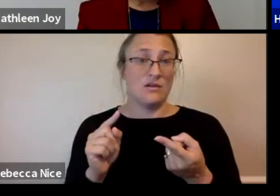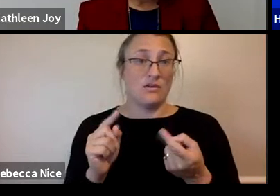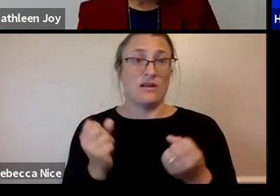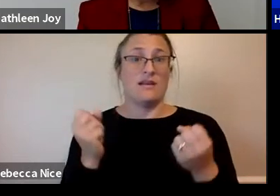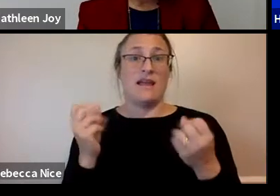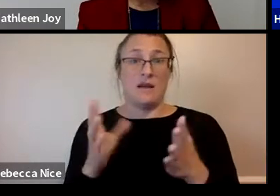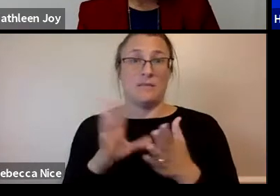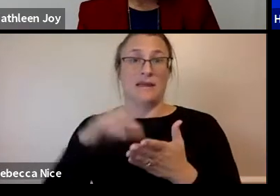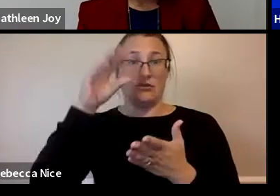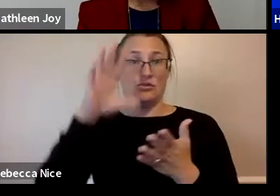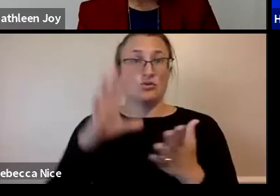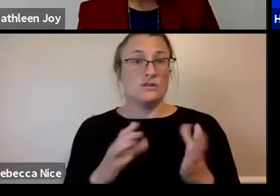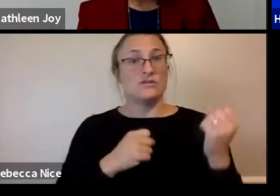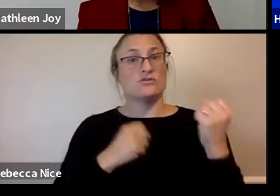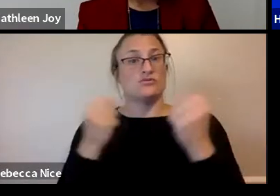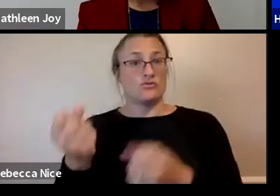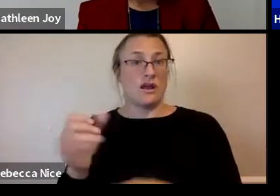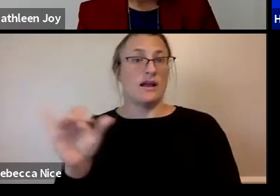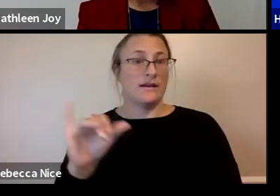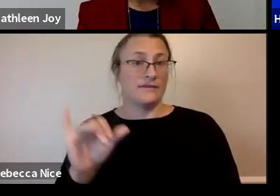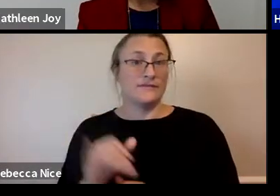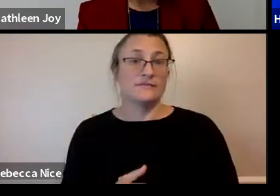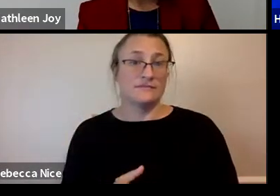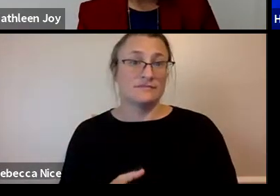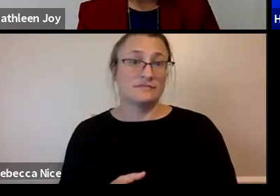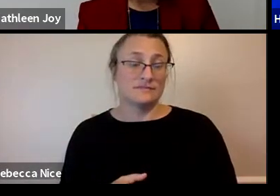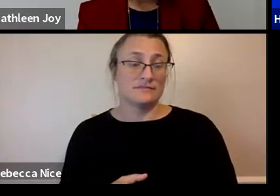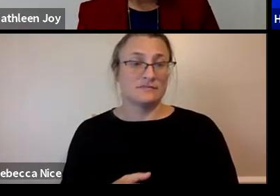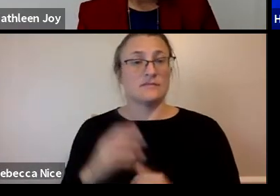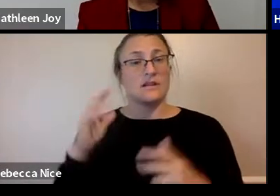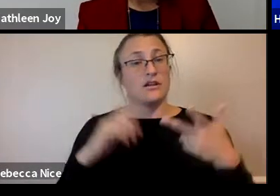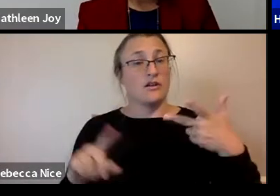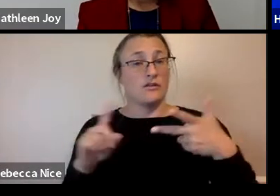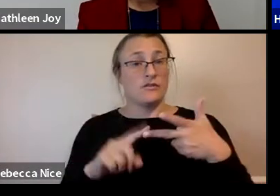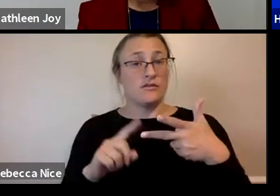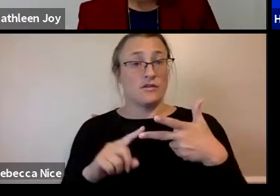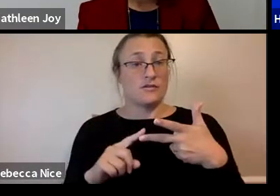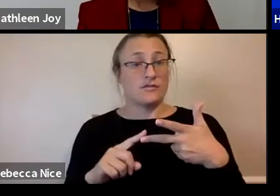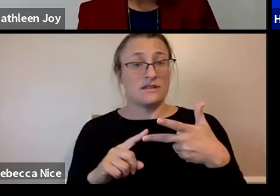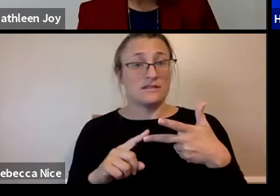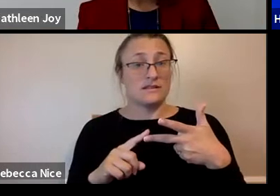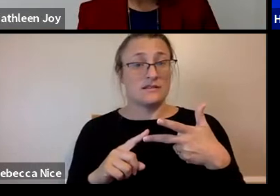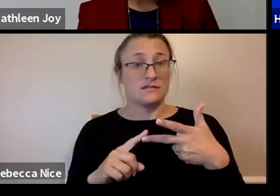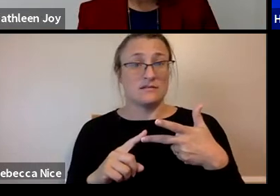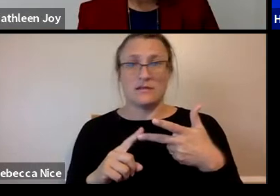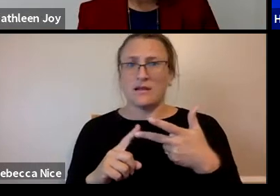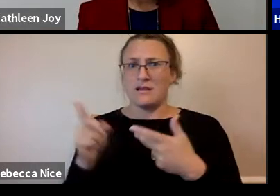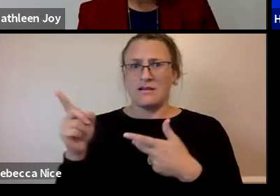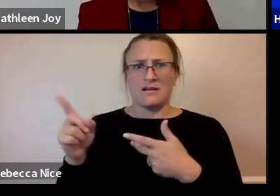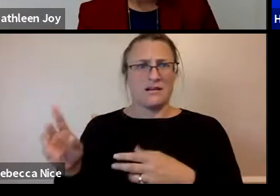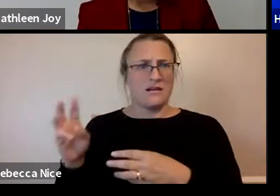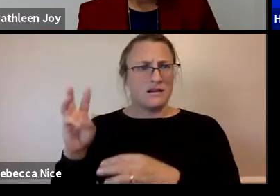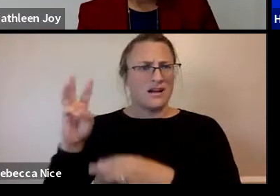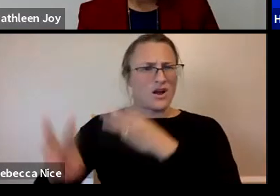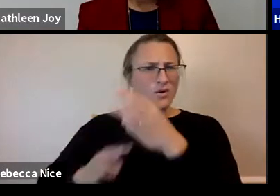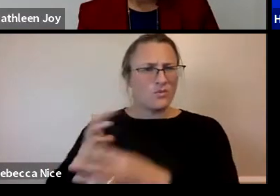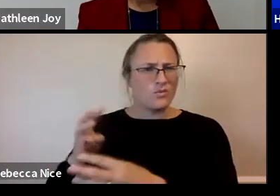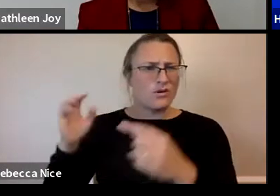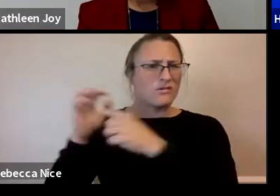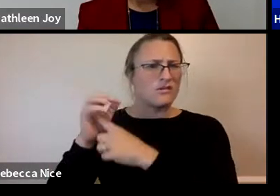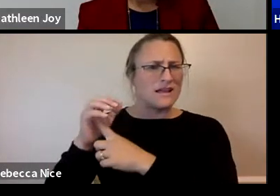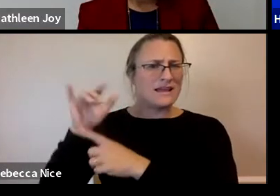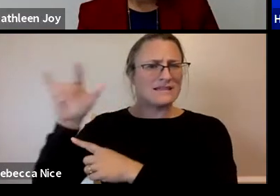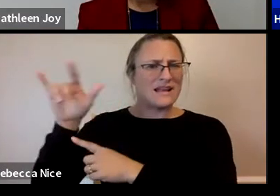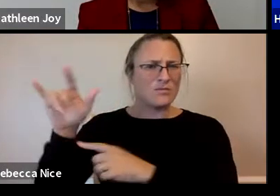that would travel here by car as well. The third reason, a world-class airport deserves a